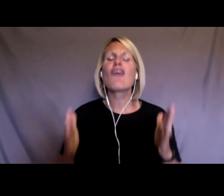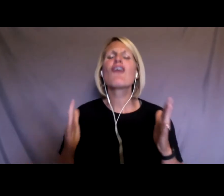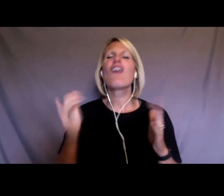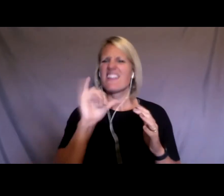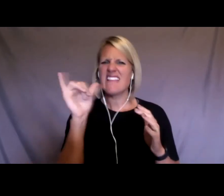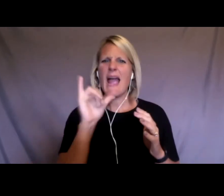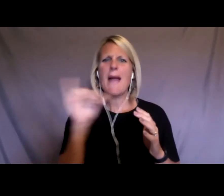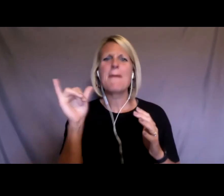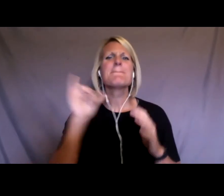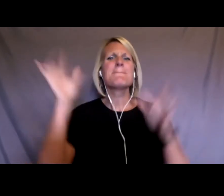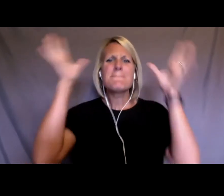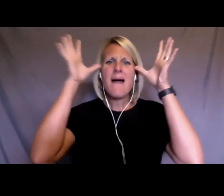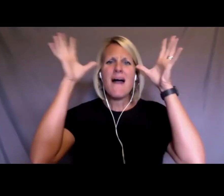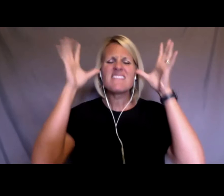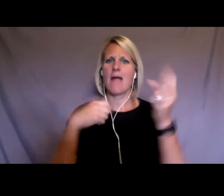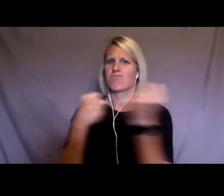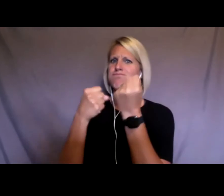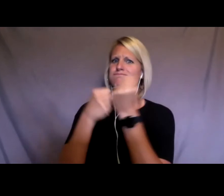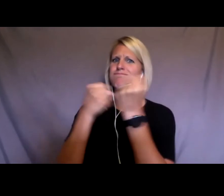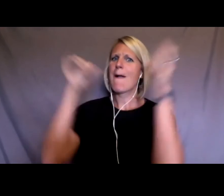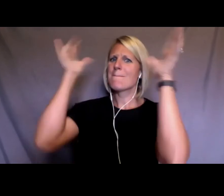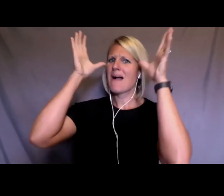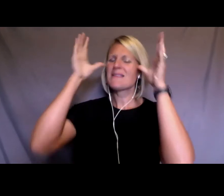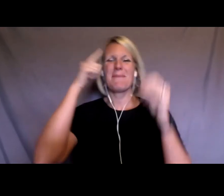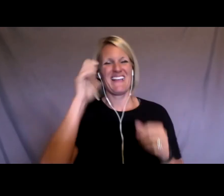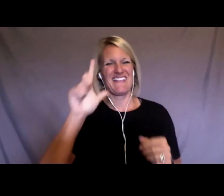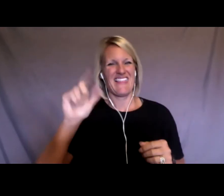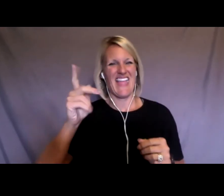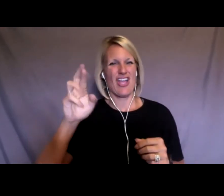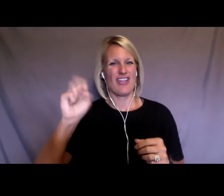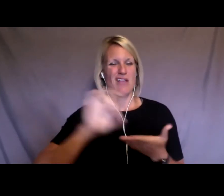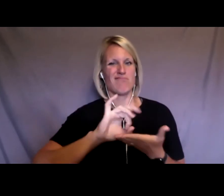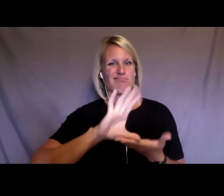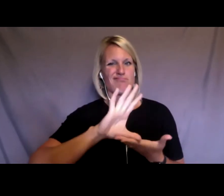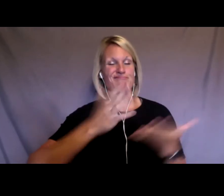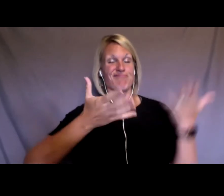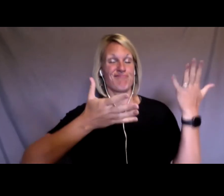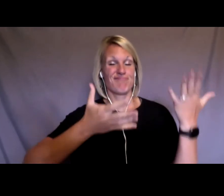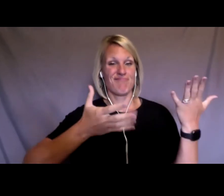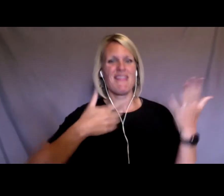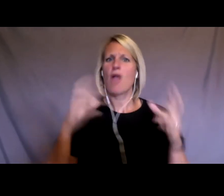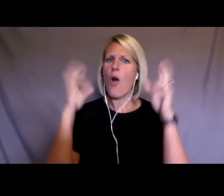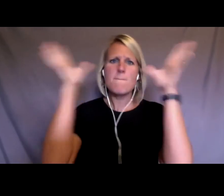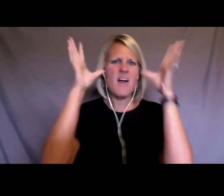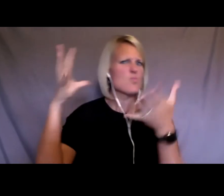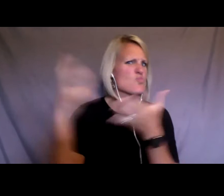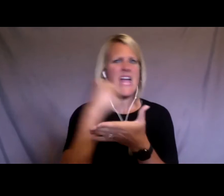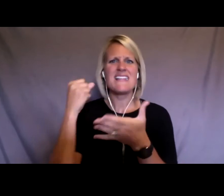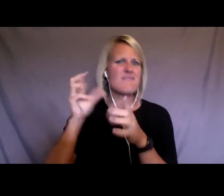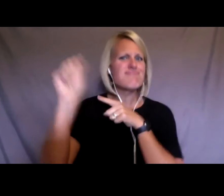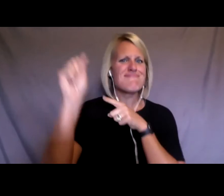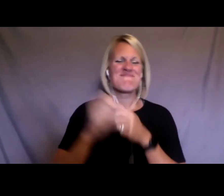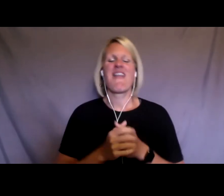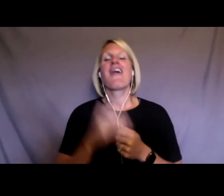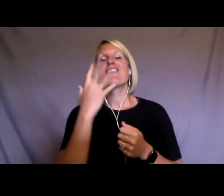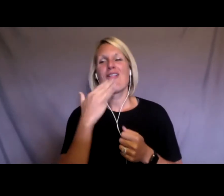picture, and I hope you go all the way. The color of my hair is brown, and I'm